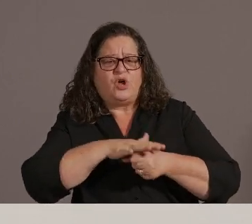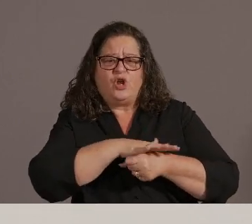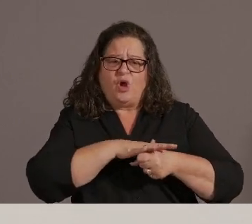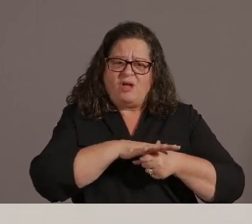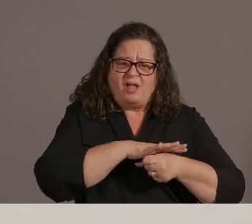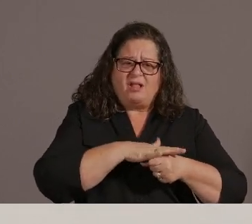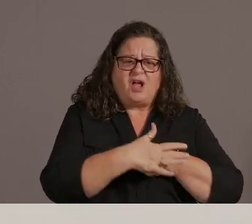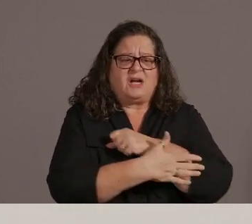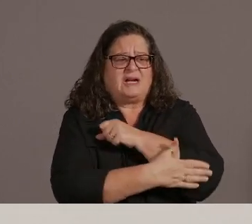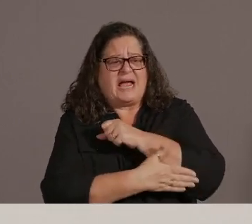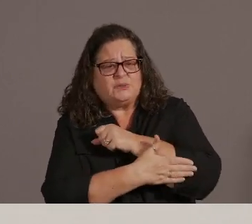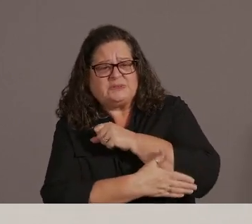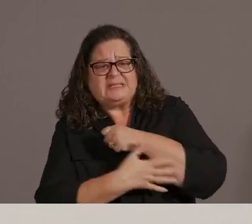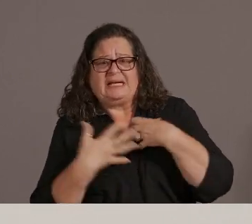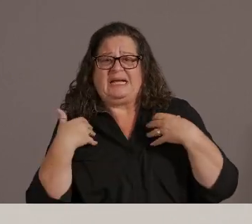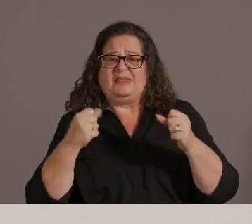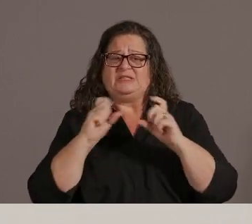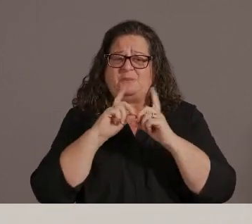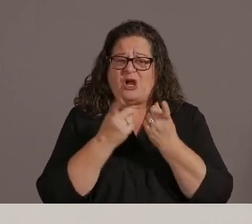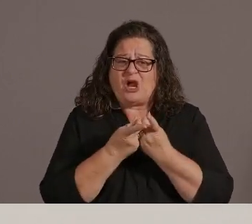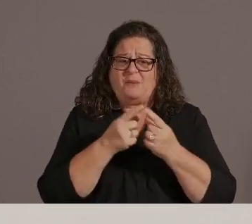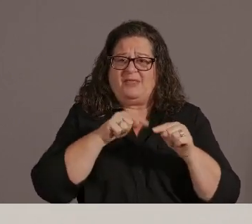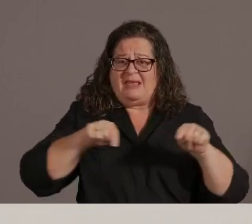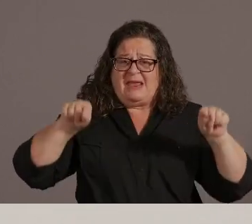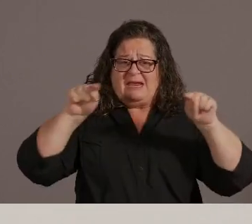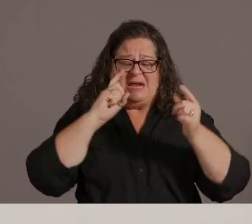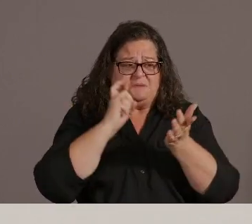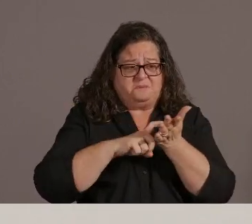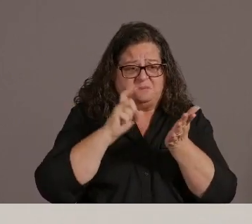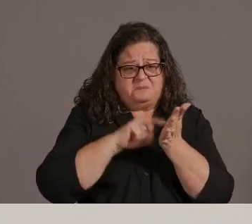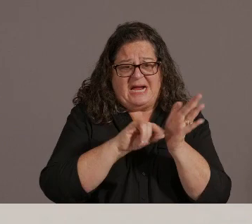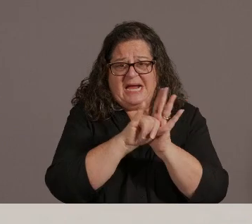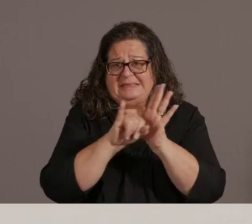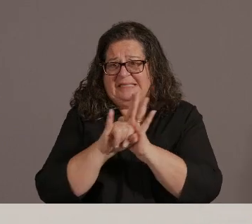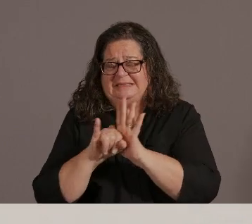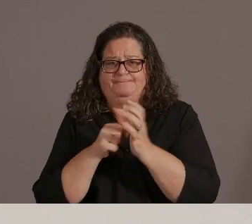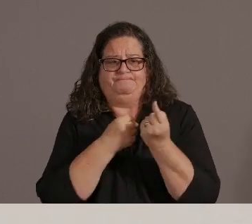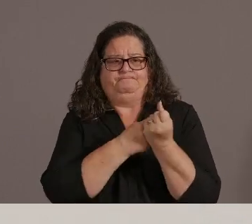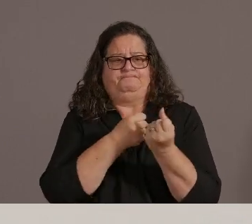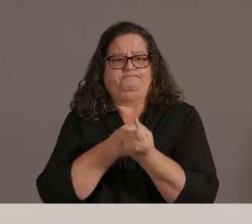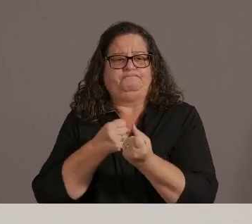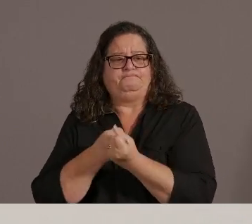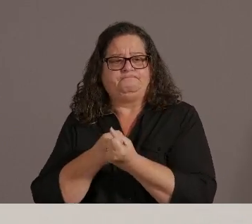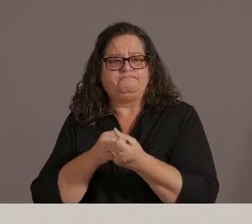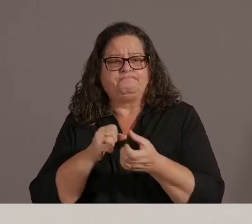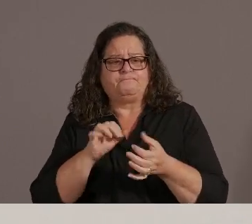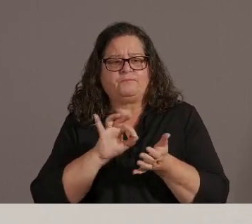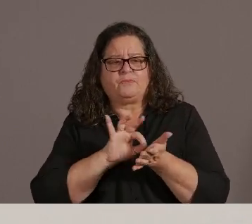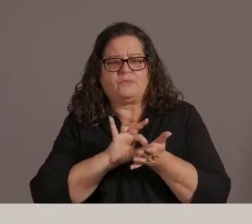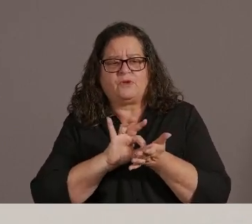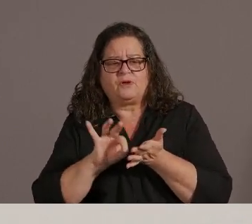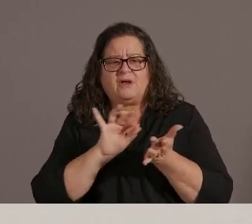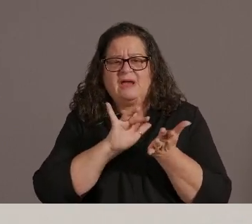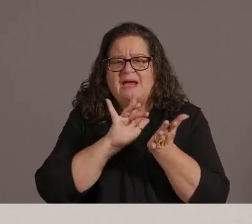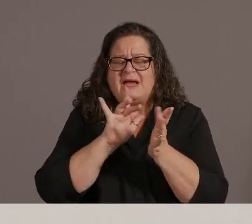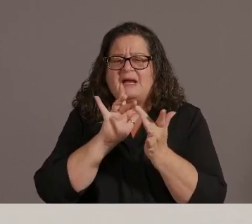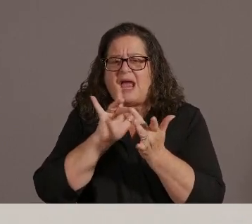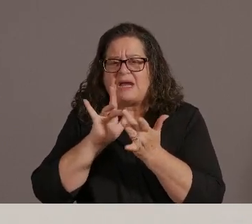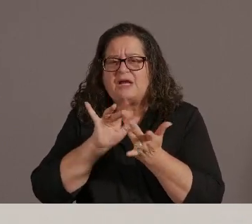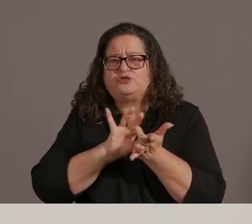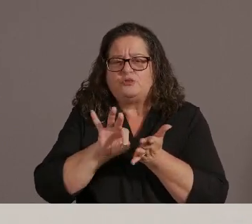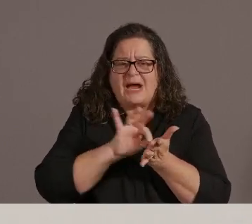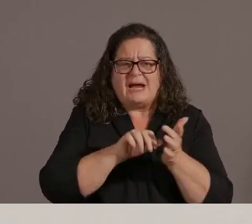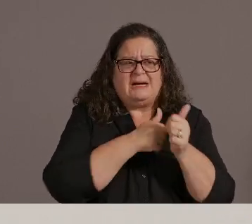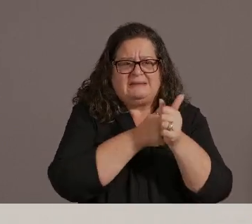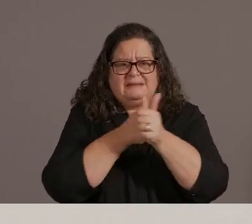those cases so that they can work with them, do the contact investigation, isolate and quarantine as necessary. And we're watching what's